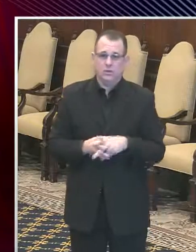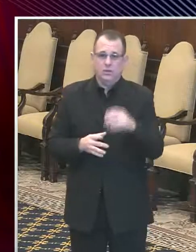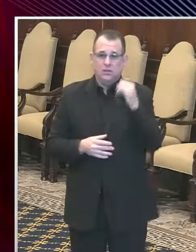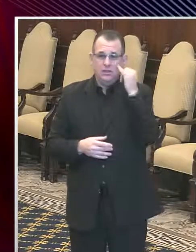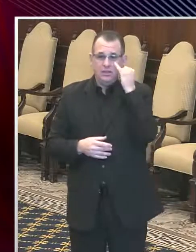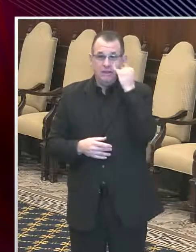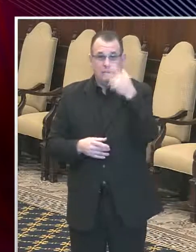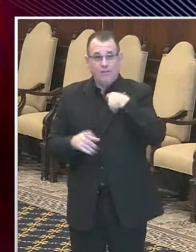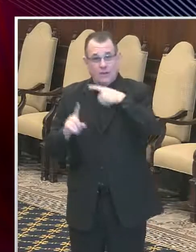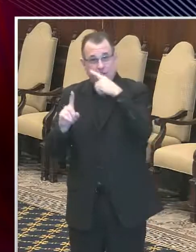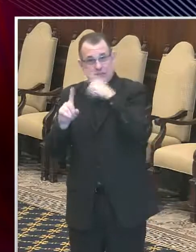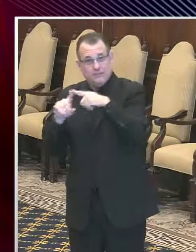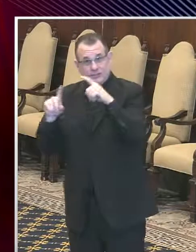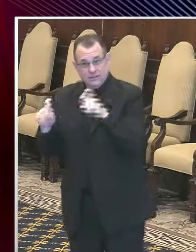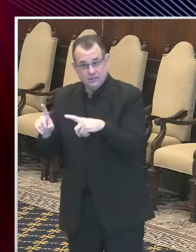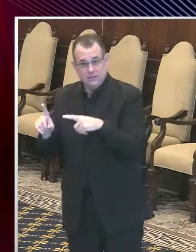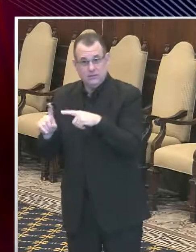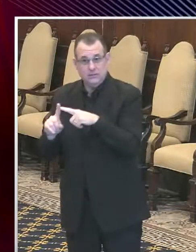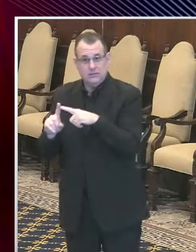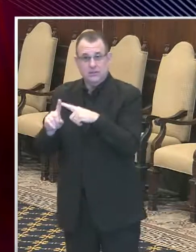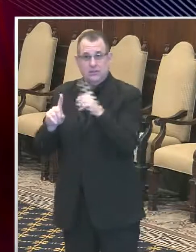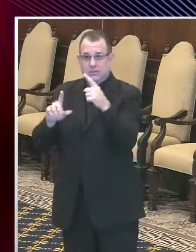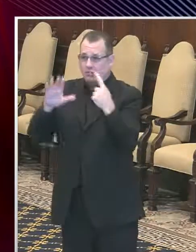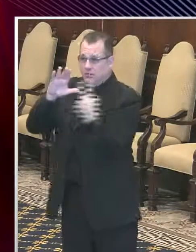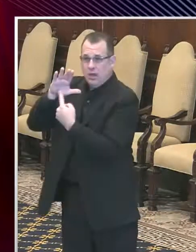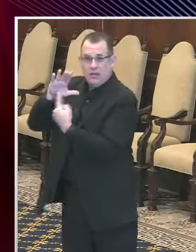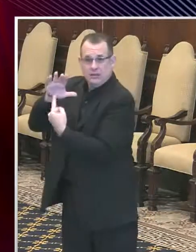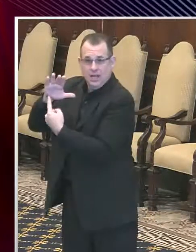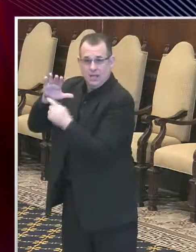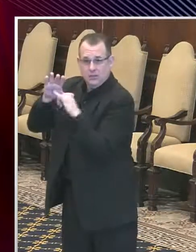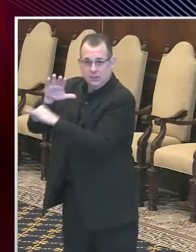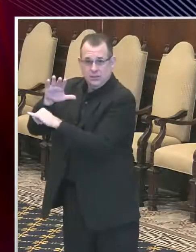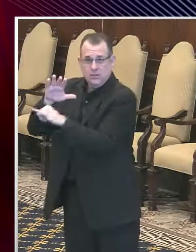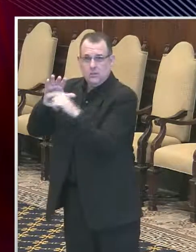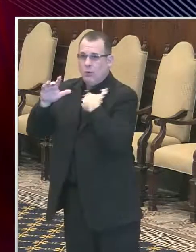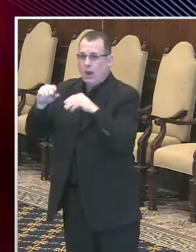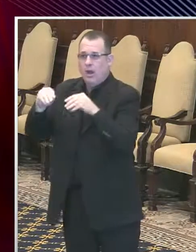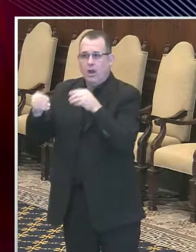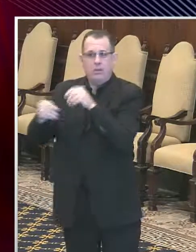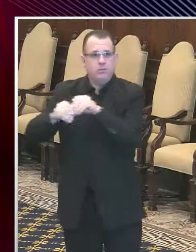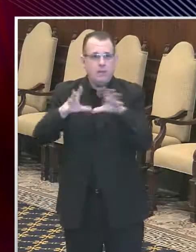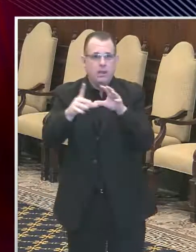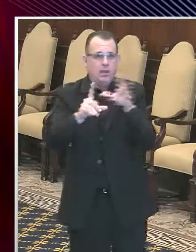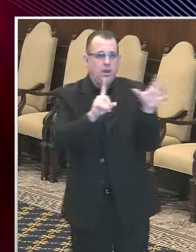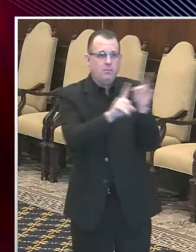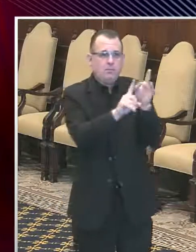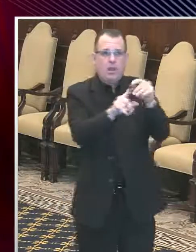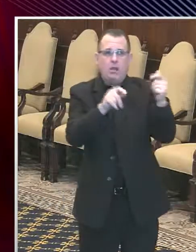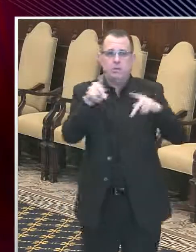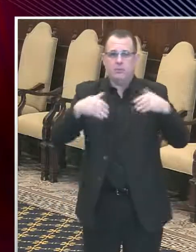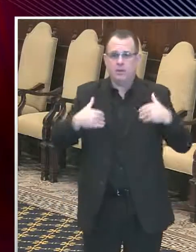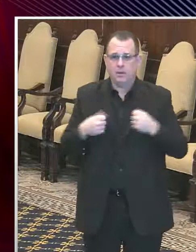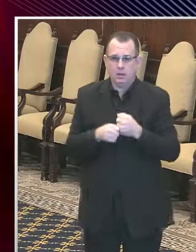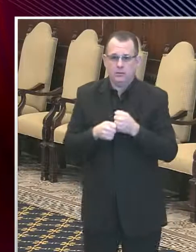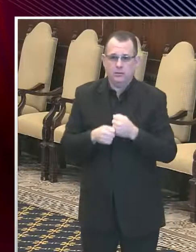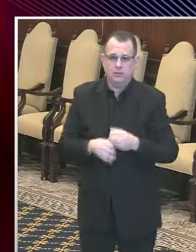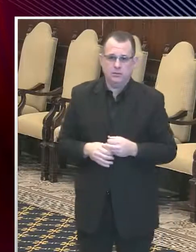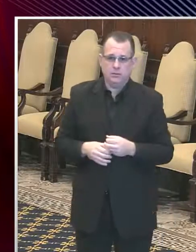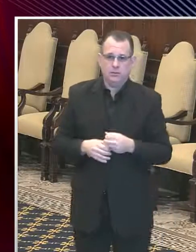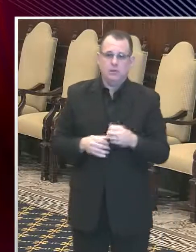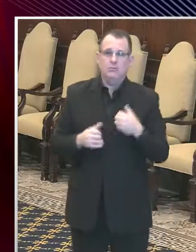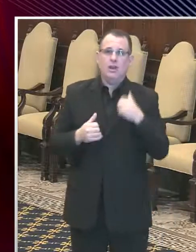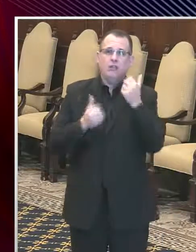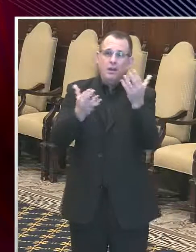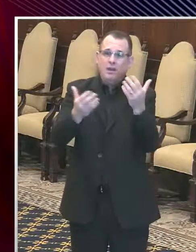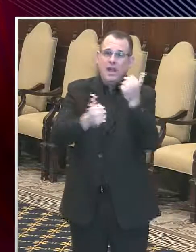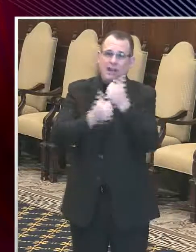they ought to stay in isolation so they don't pass the infection on to anybody else. But we're recommending everybody stay away from anybody else. So it doesn't really change our infection control at